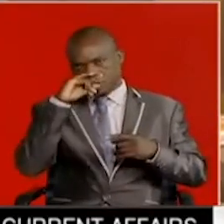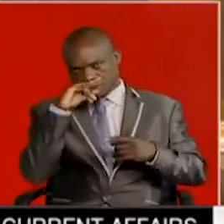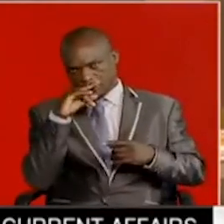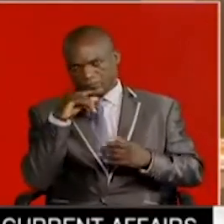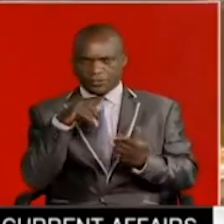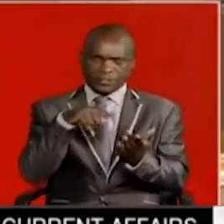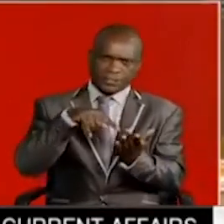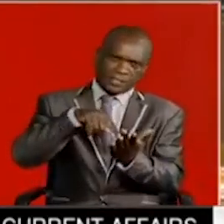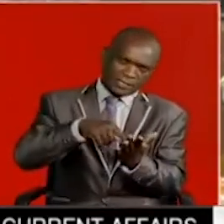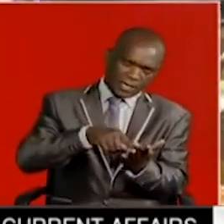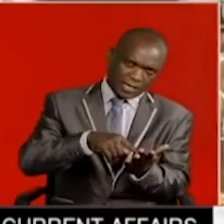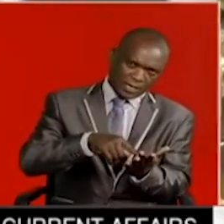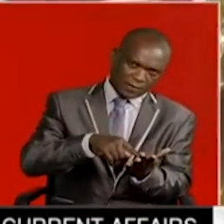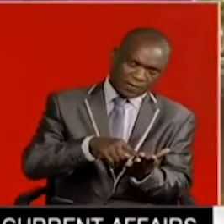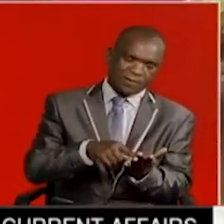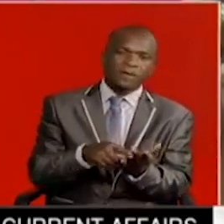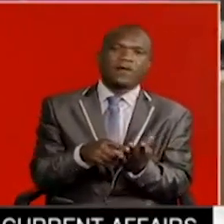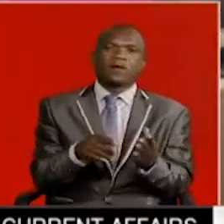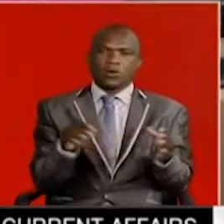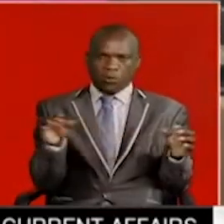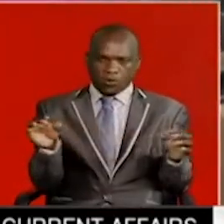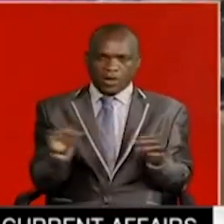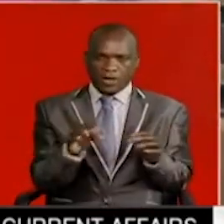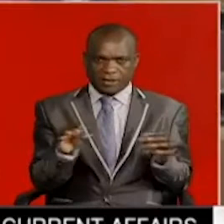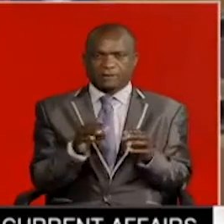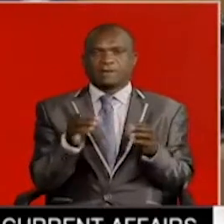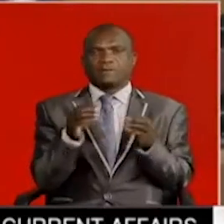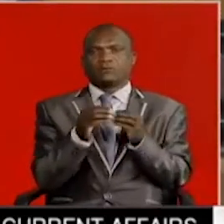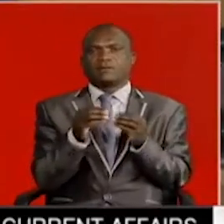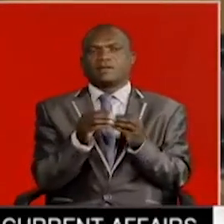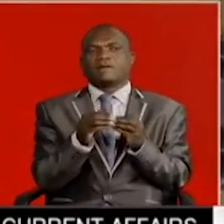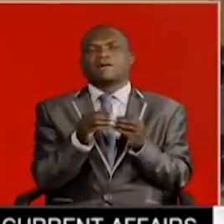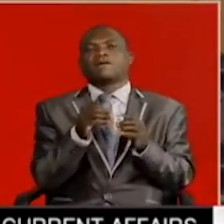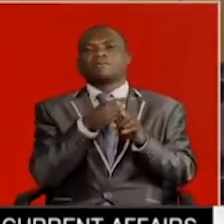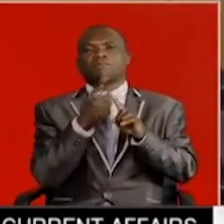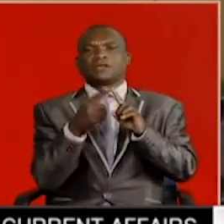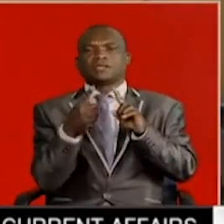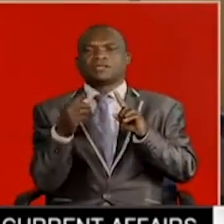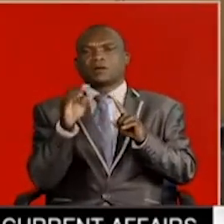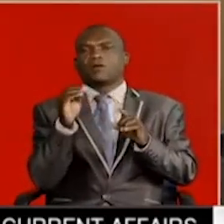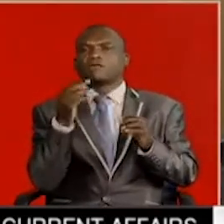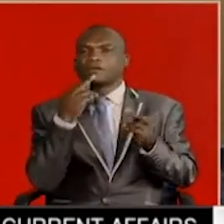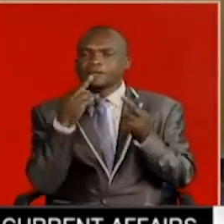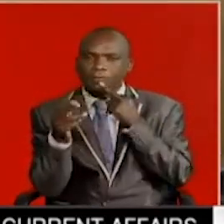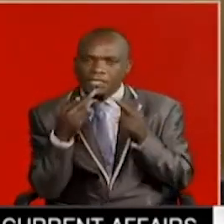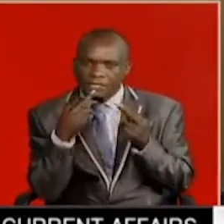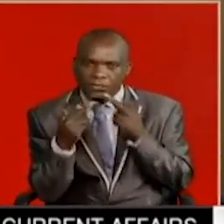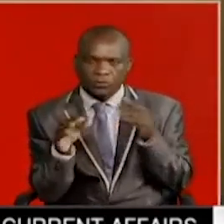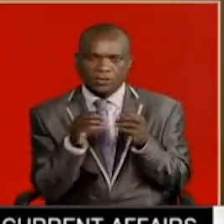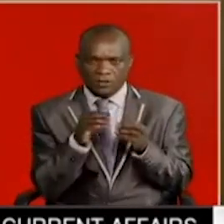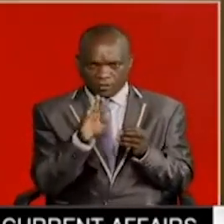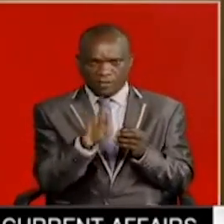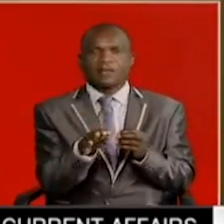be working hand in glove with the Minister of Information to make sure that